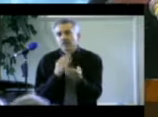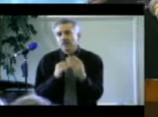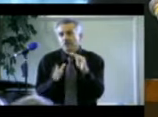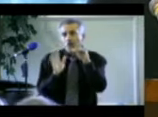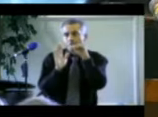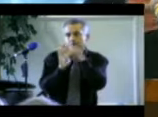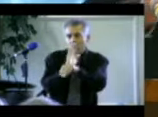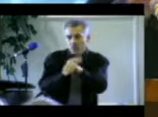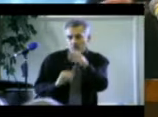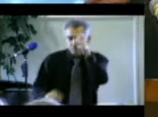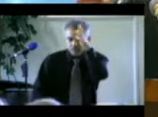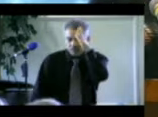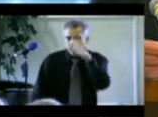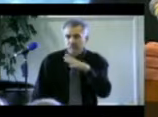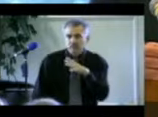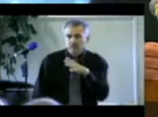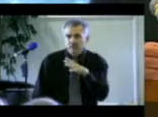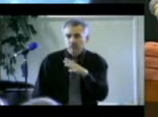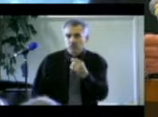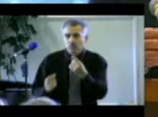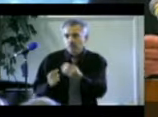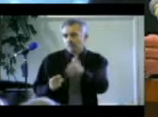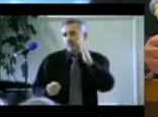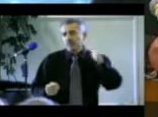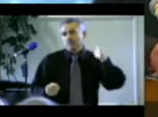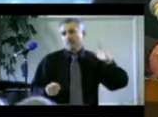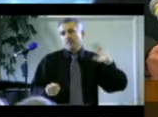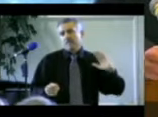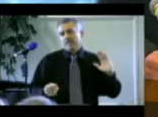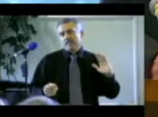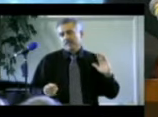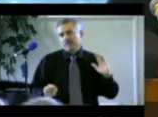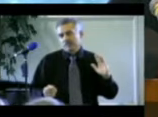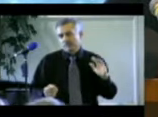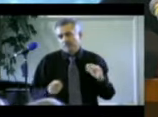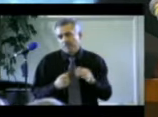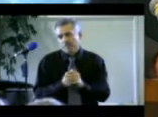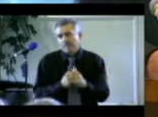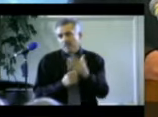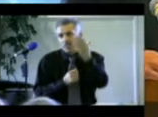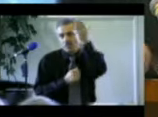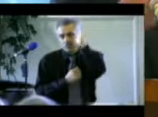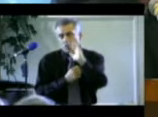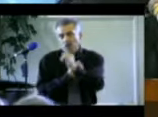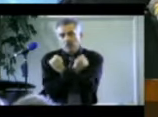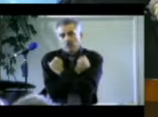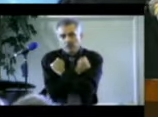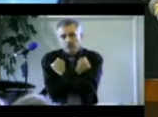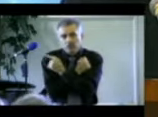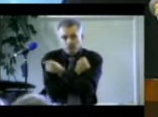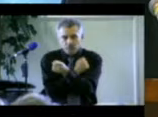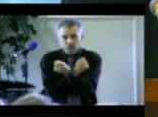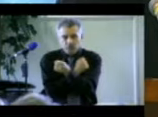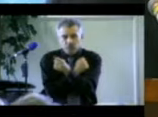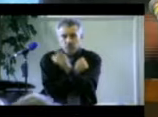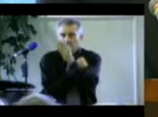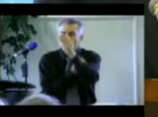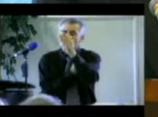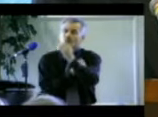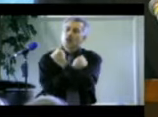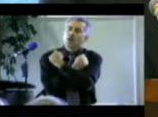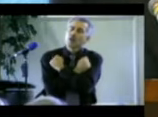doesn't matter what you have done. God loves you. Love never fails. But where there